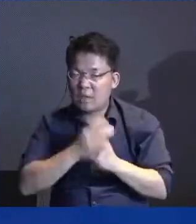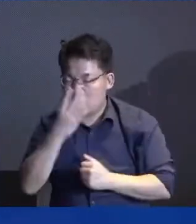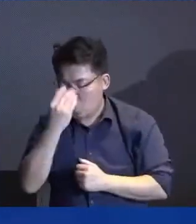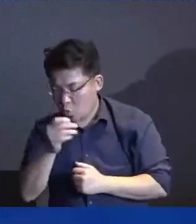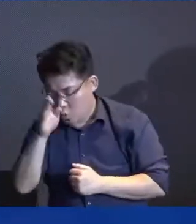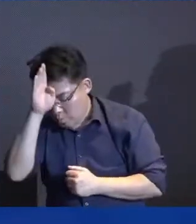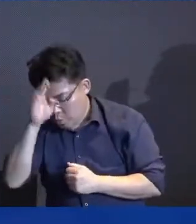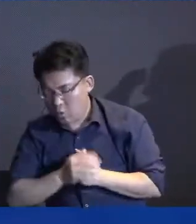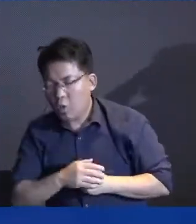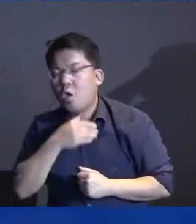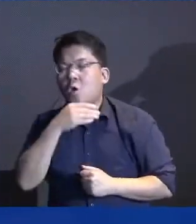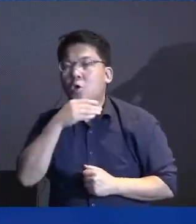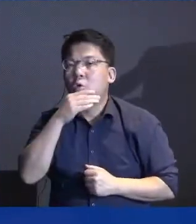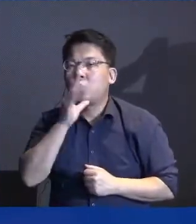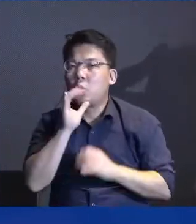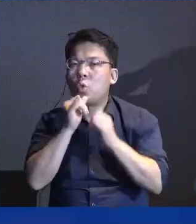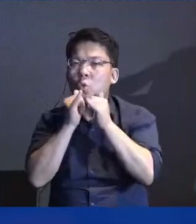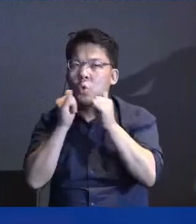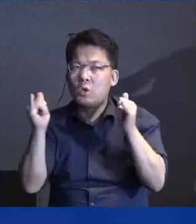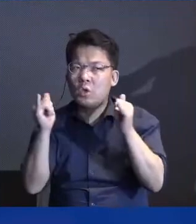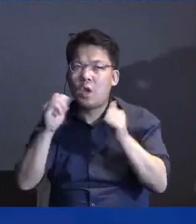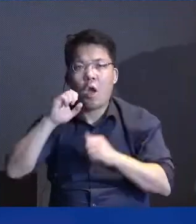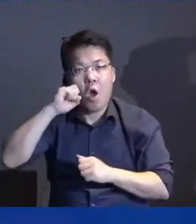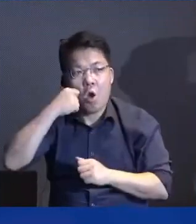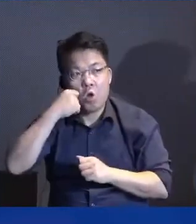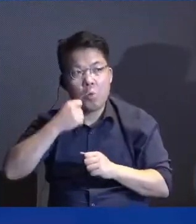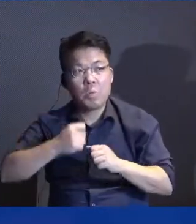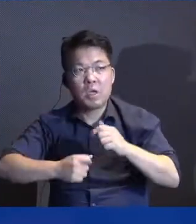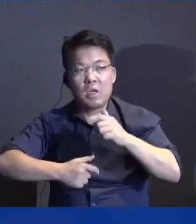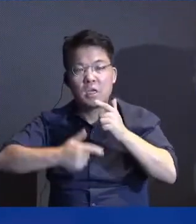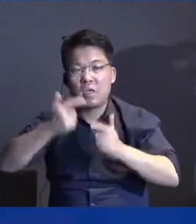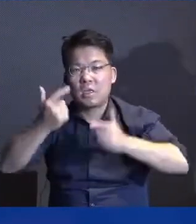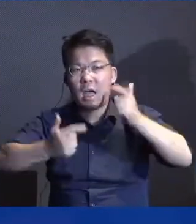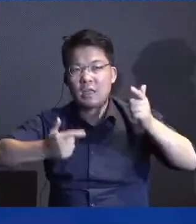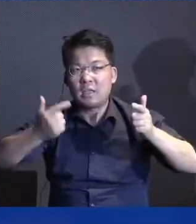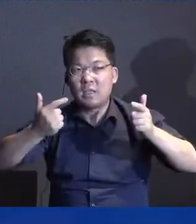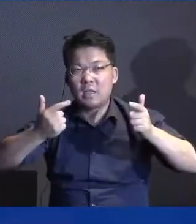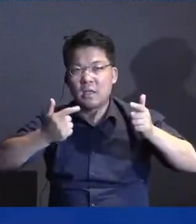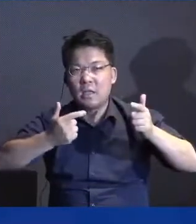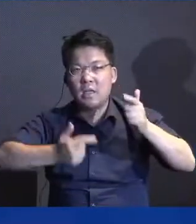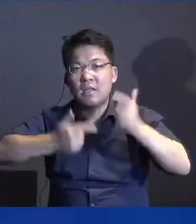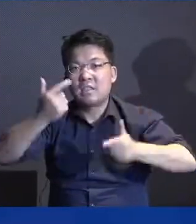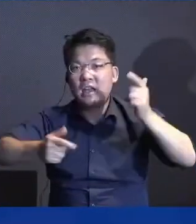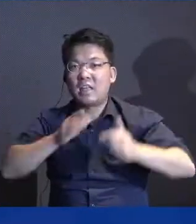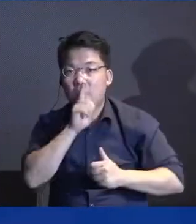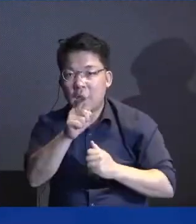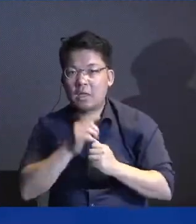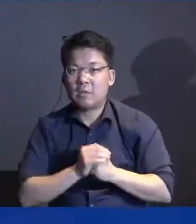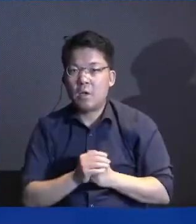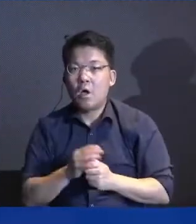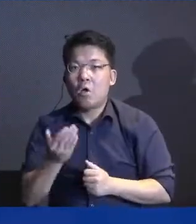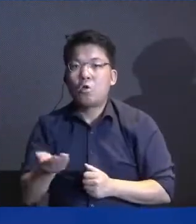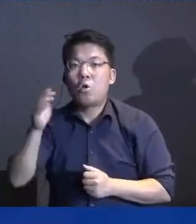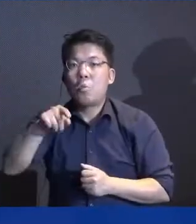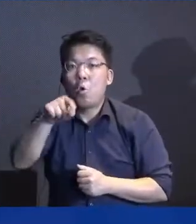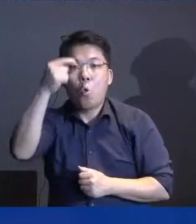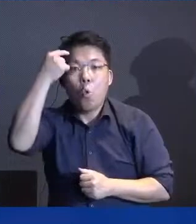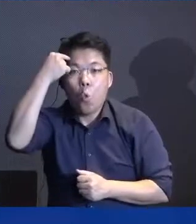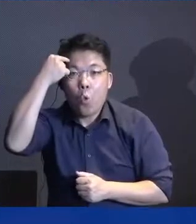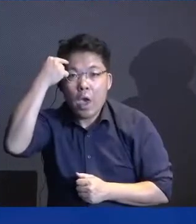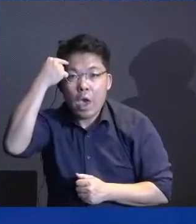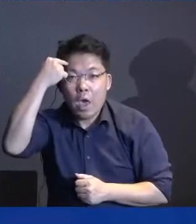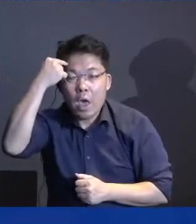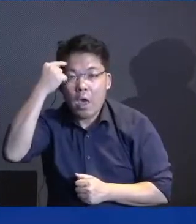with lower levels of education be more depressed? Can educational level be